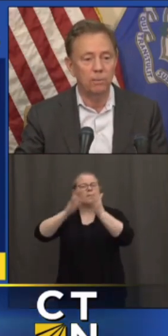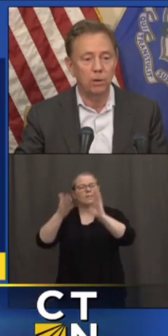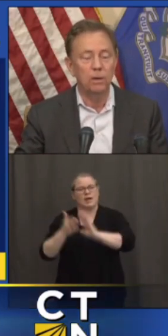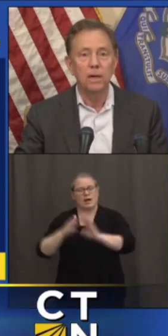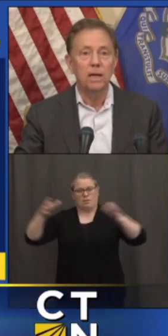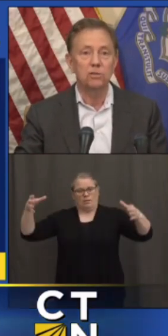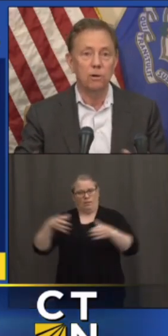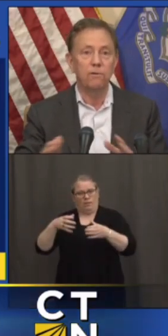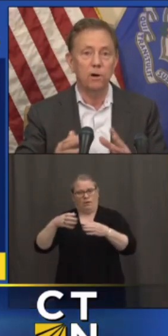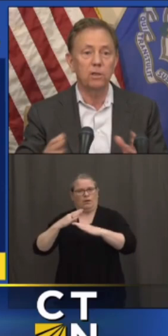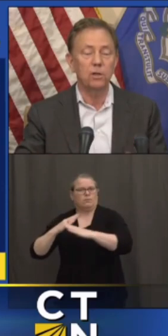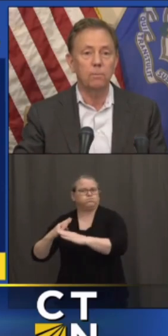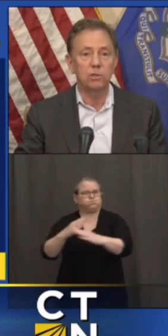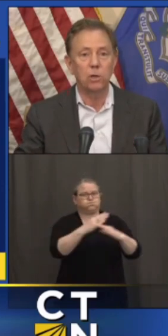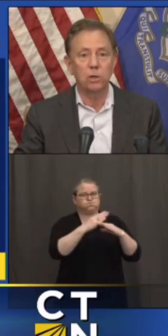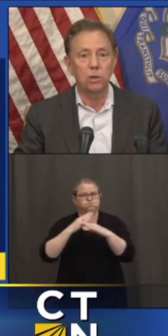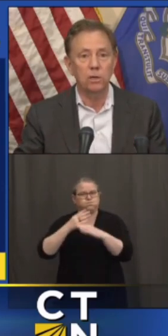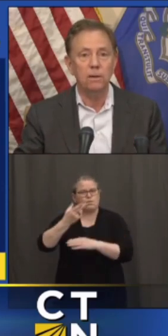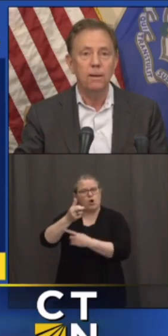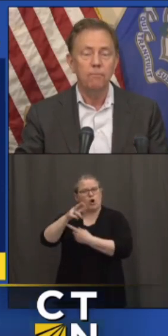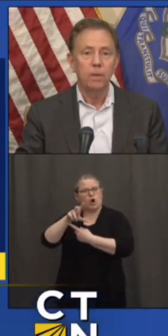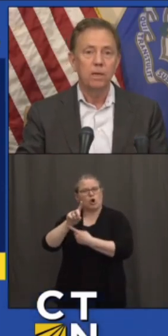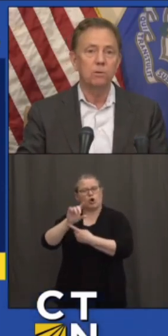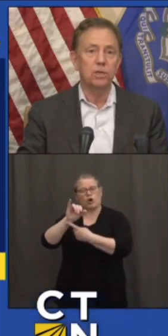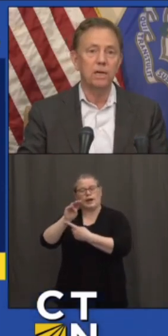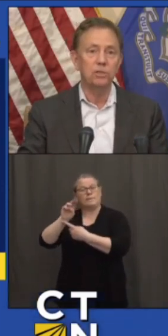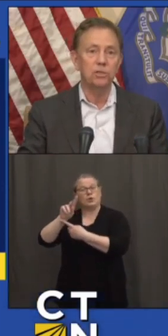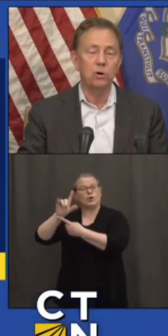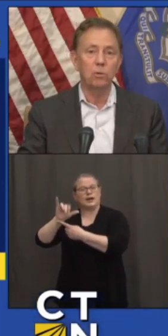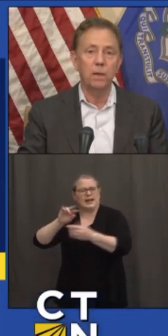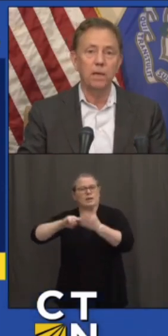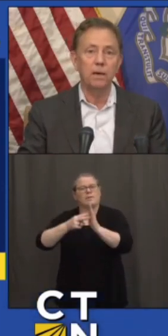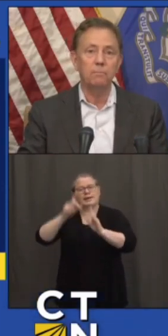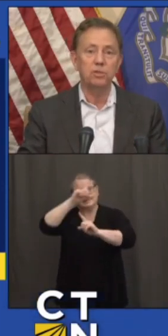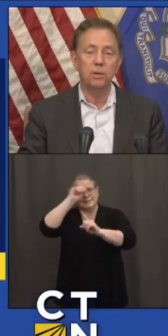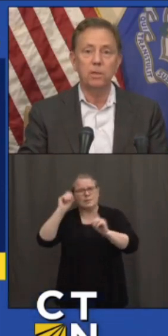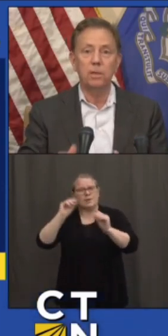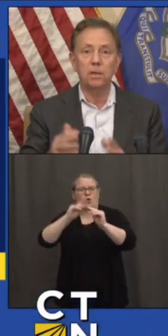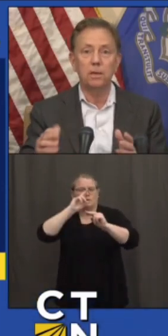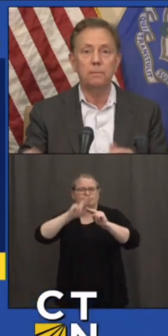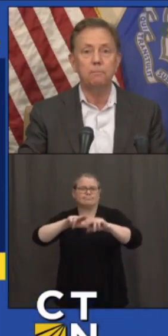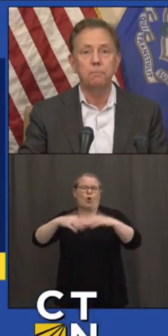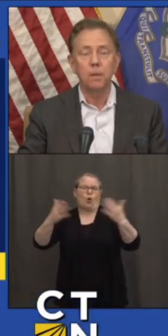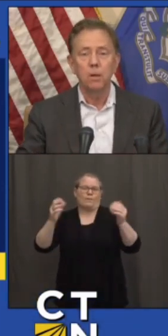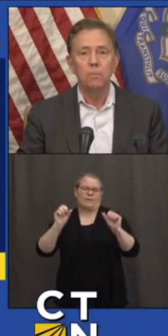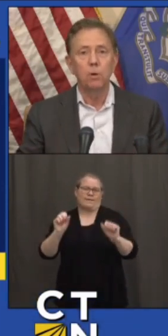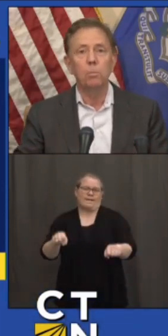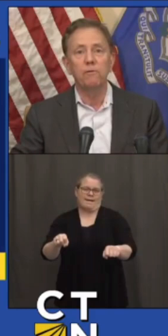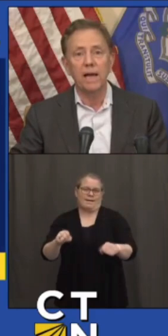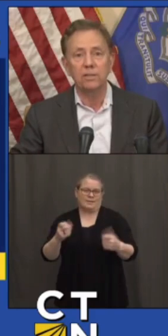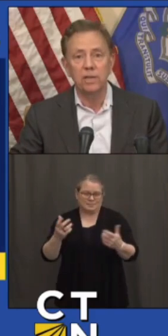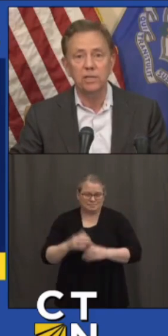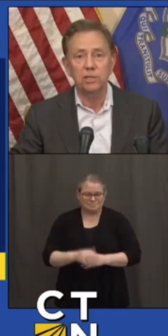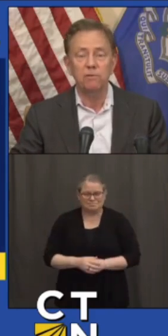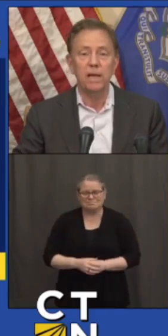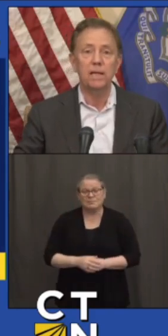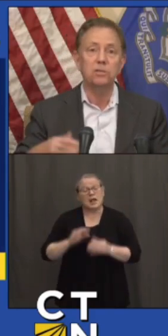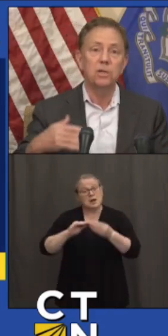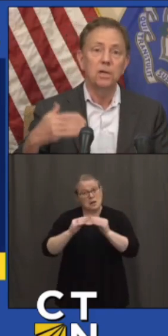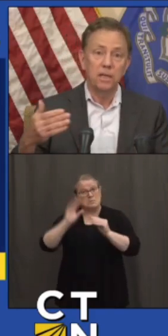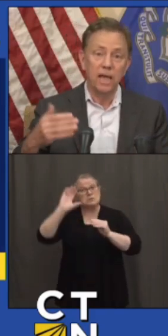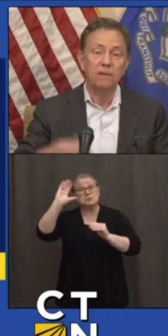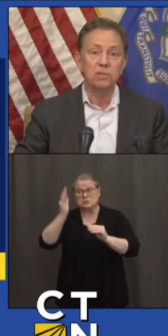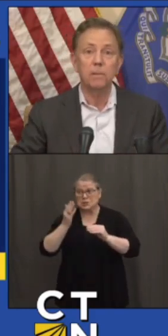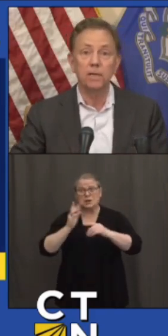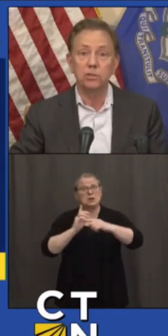great summer. And so far, the numbers look good. You know, Josh has told me some of the mobile vaccination